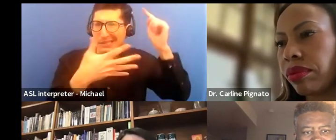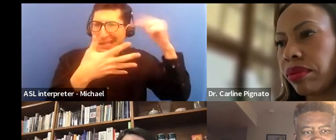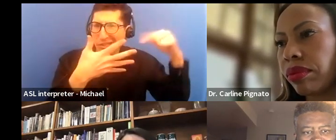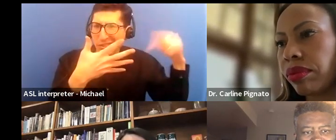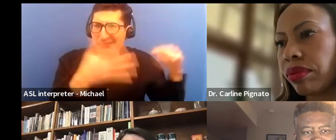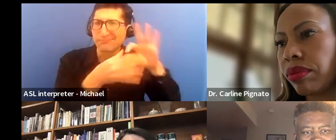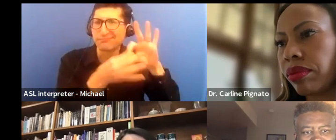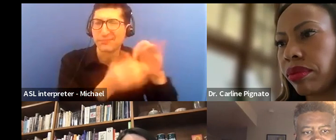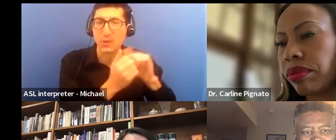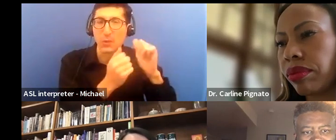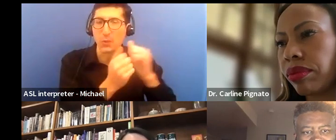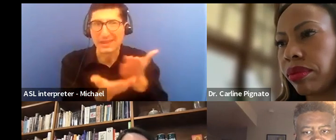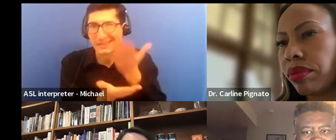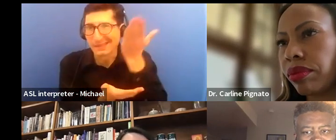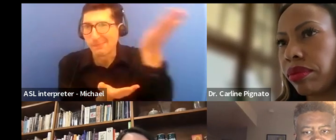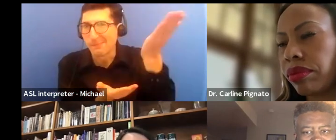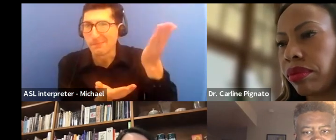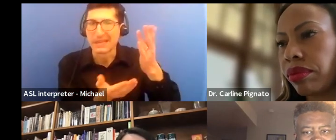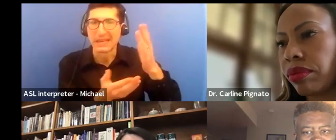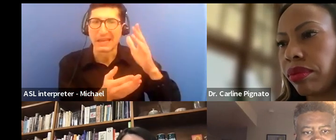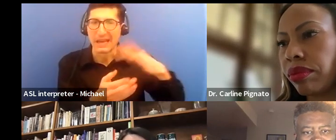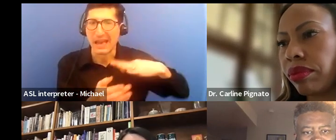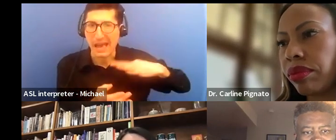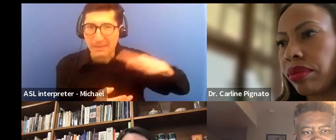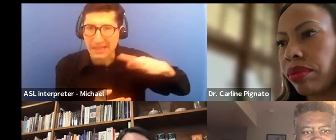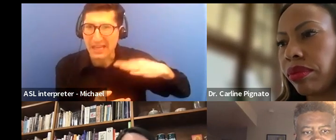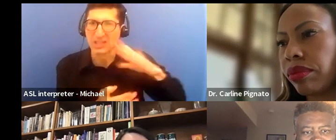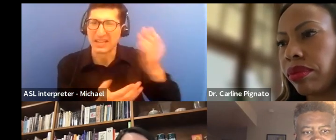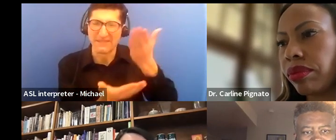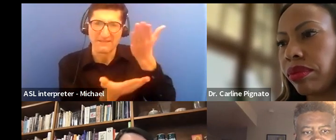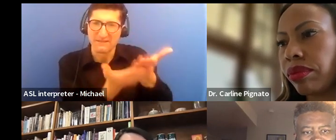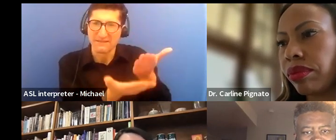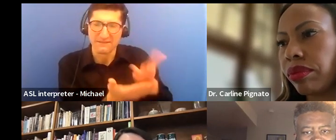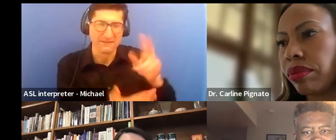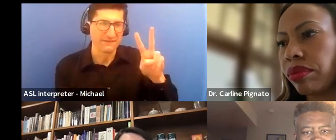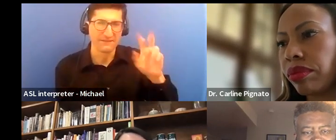submission and basically the verifications that the candidates have to acknowledge.